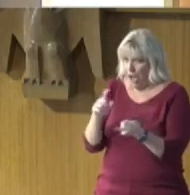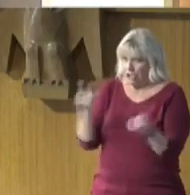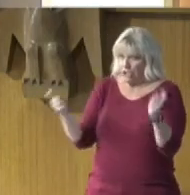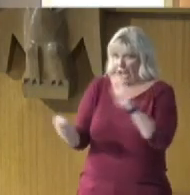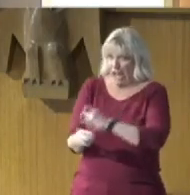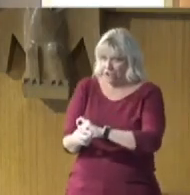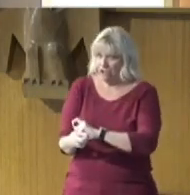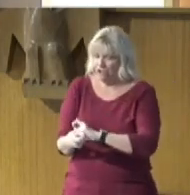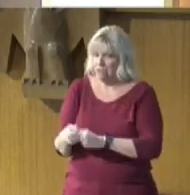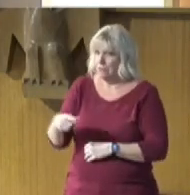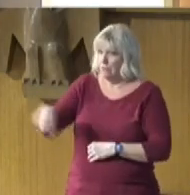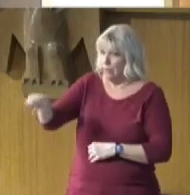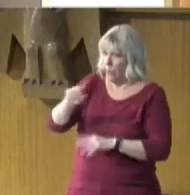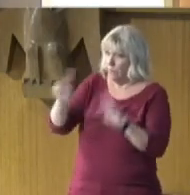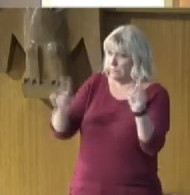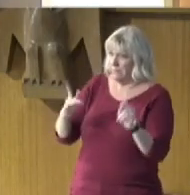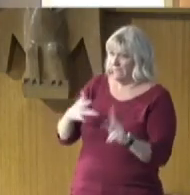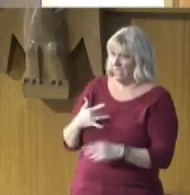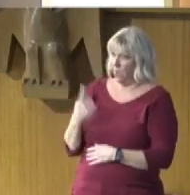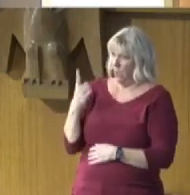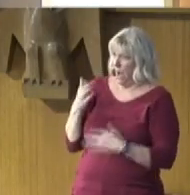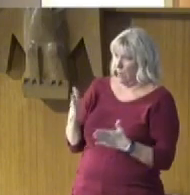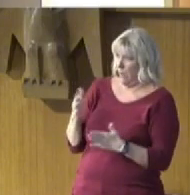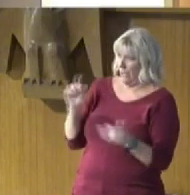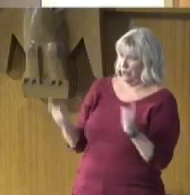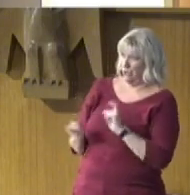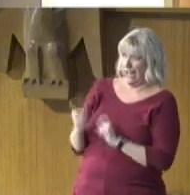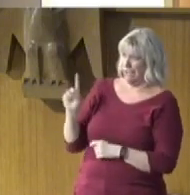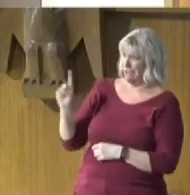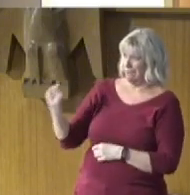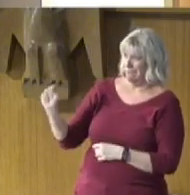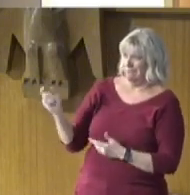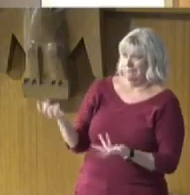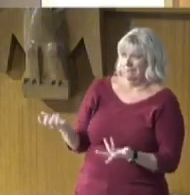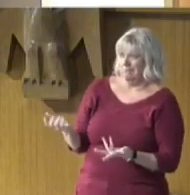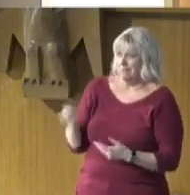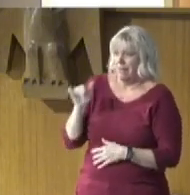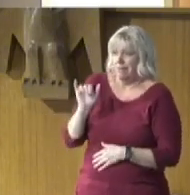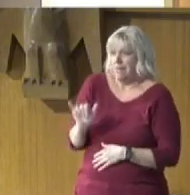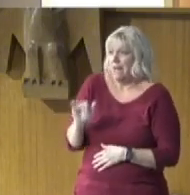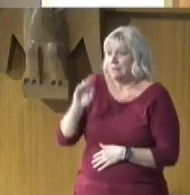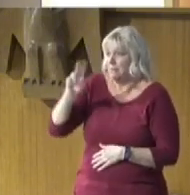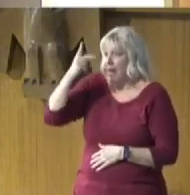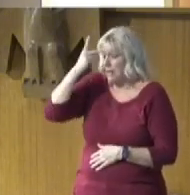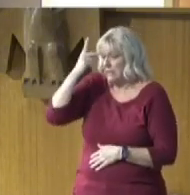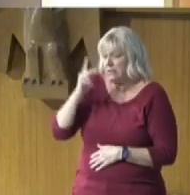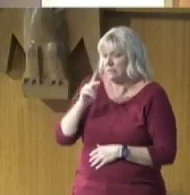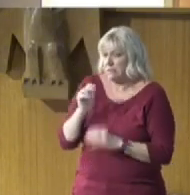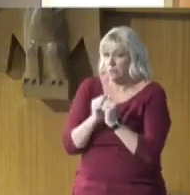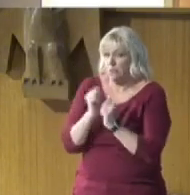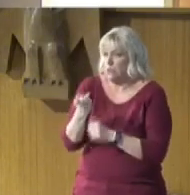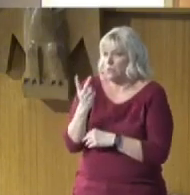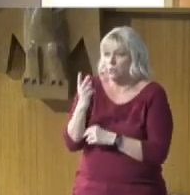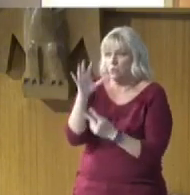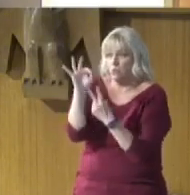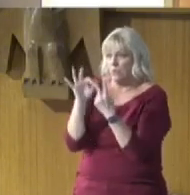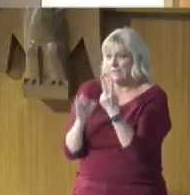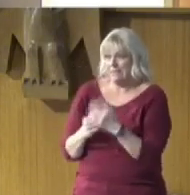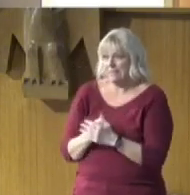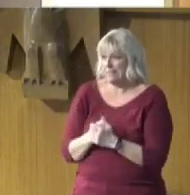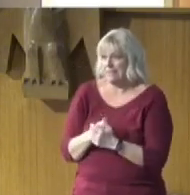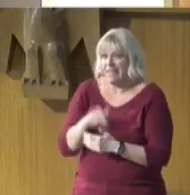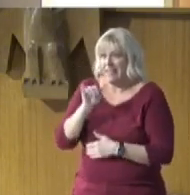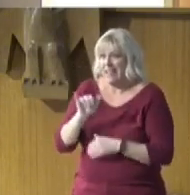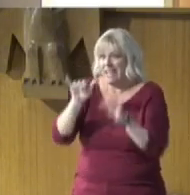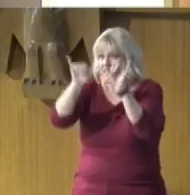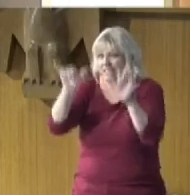Trump. That's just the way binary politics works. And it's a frustrating system for so many